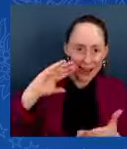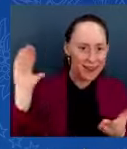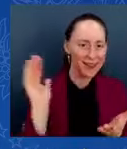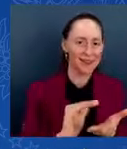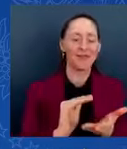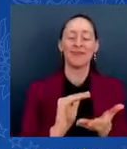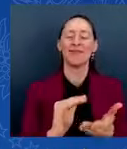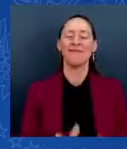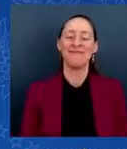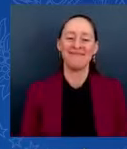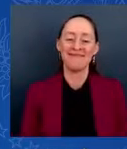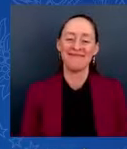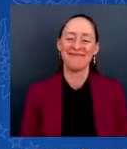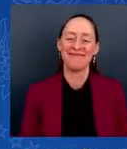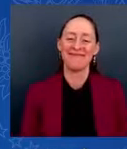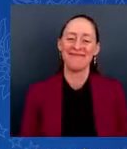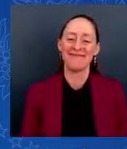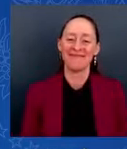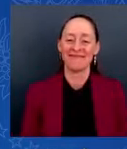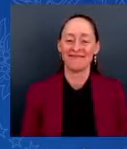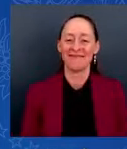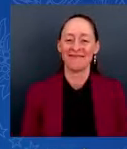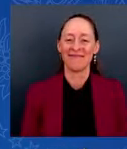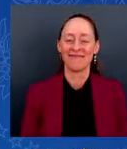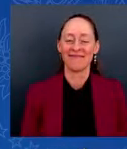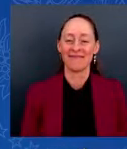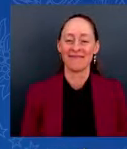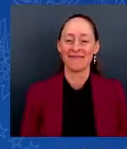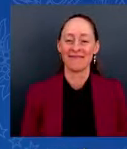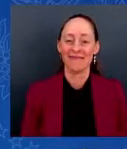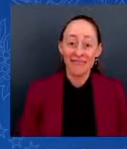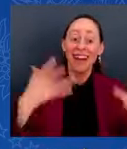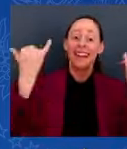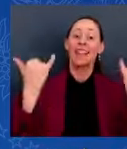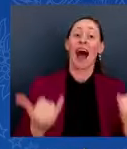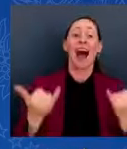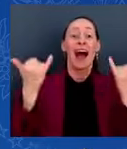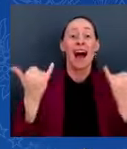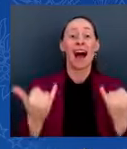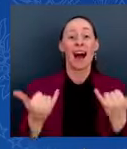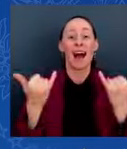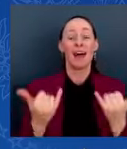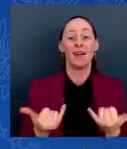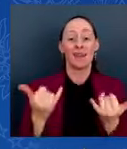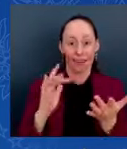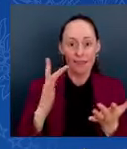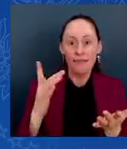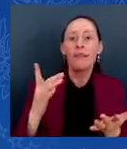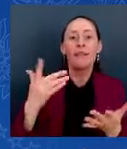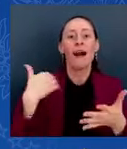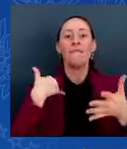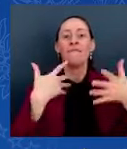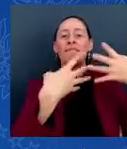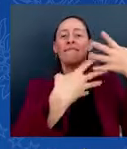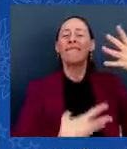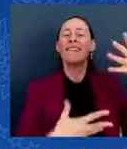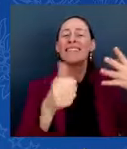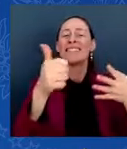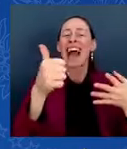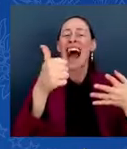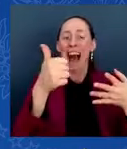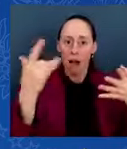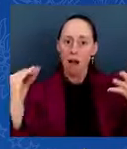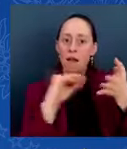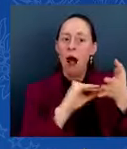Now, Enbrel is one of the first 10 drugs up for Medicare negotiation. The thought of a lower list price for this